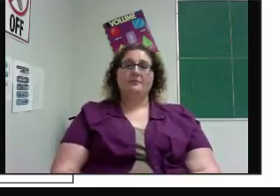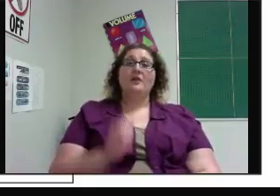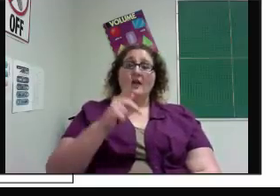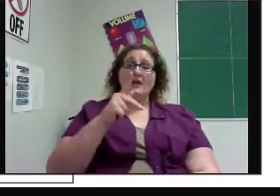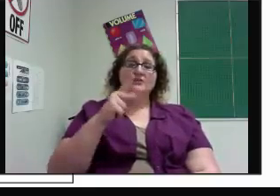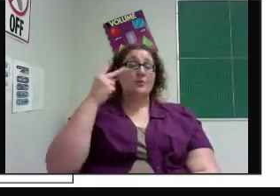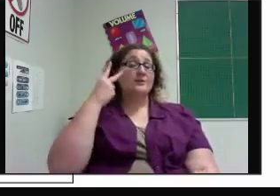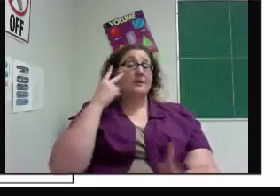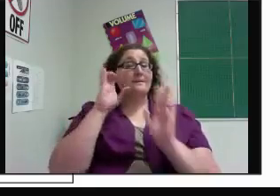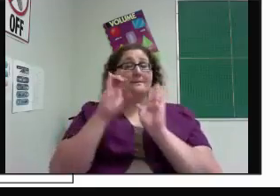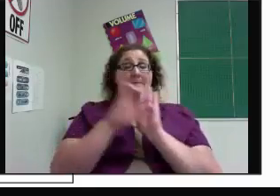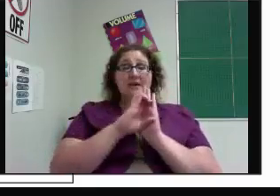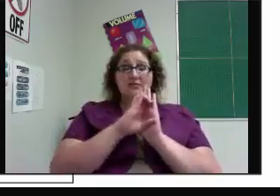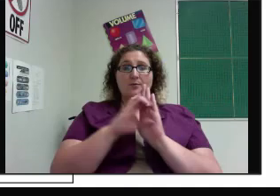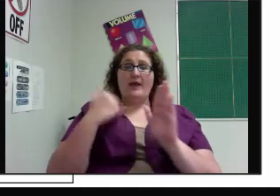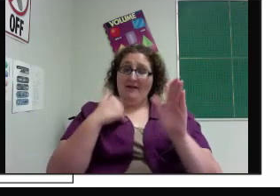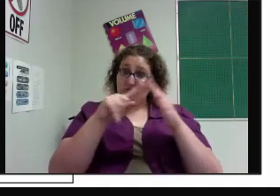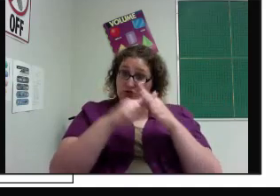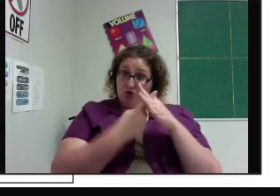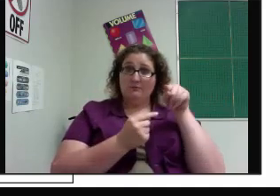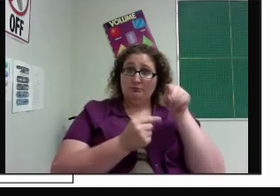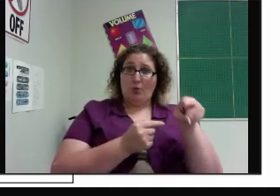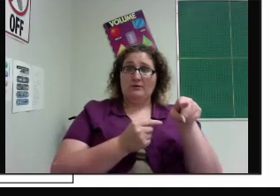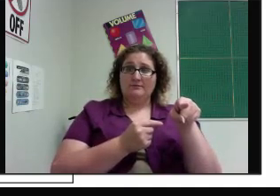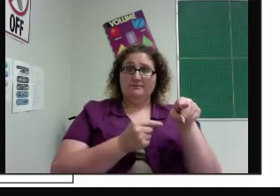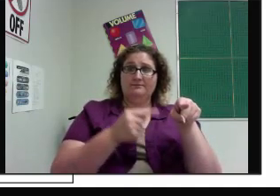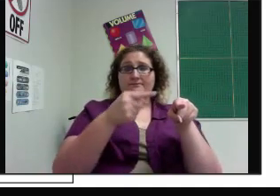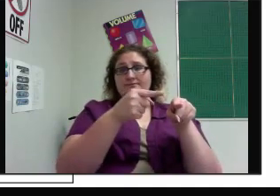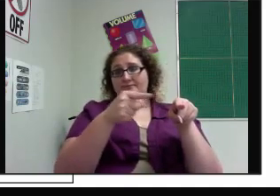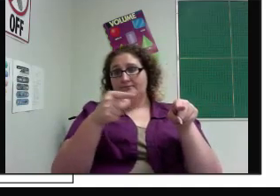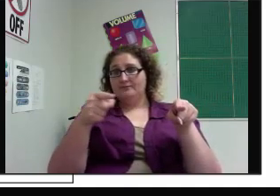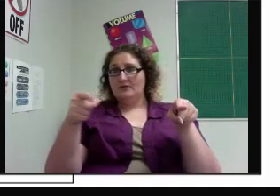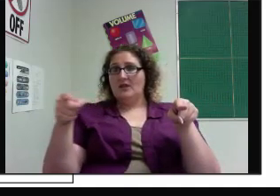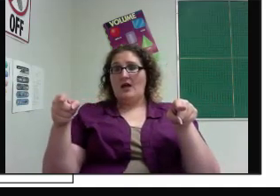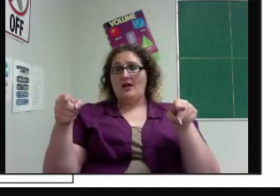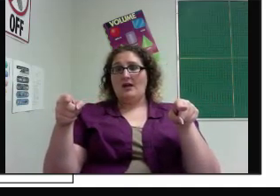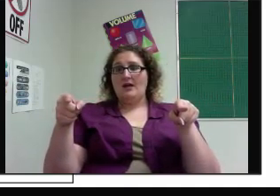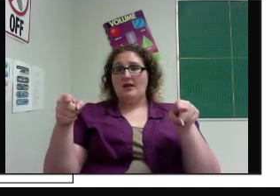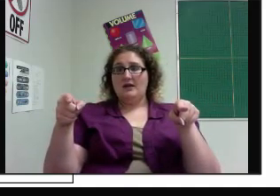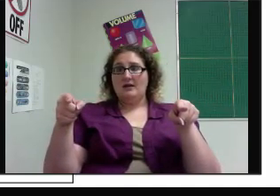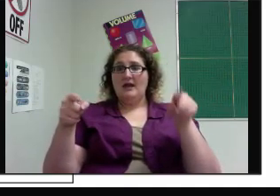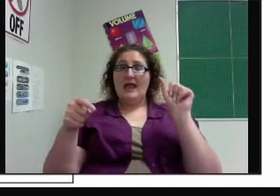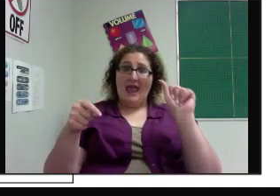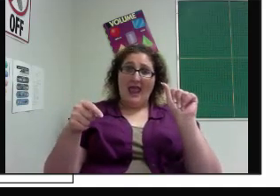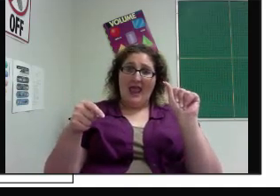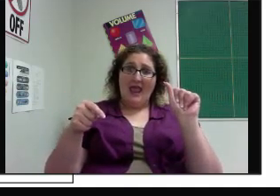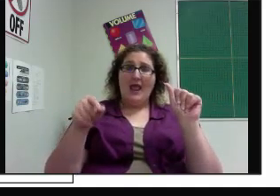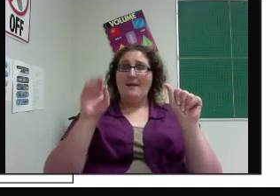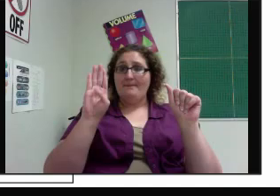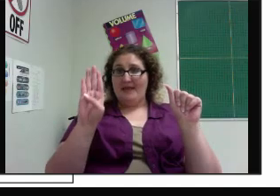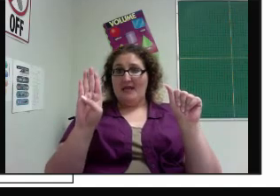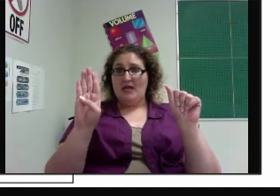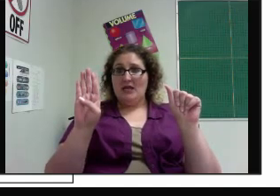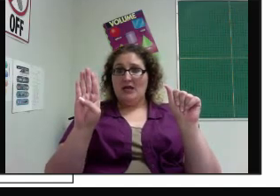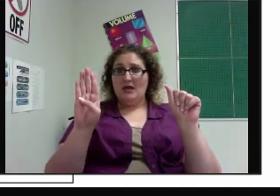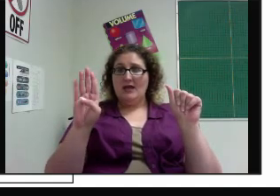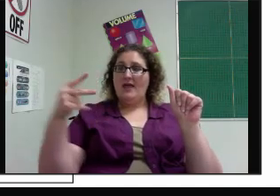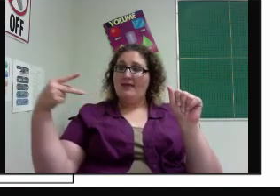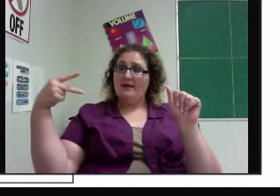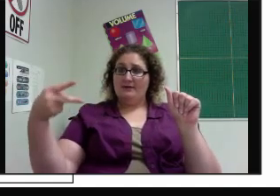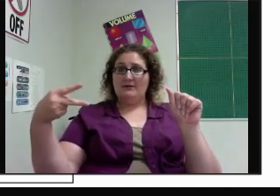Okay, so when we look at the picture, we have a starting point. We have a direction that it's going, so I can say A,